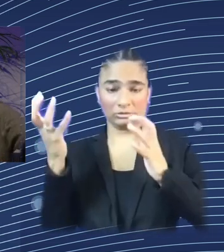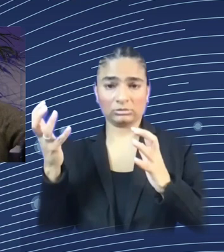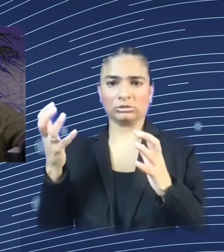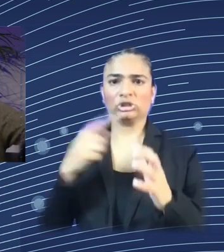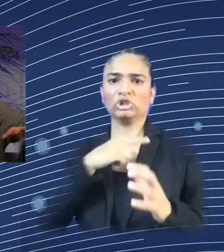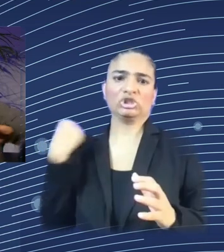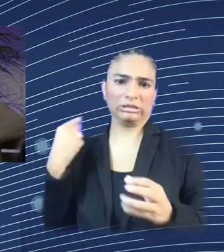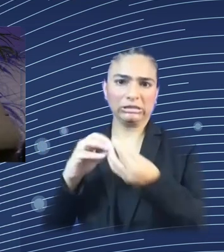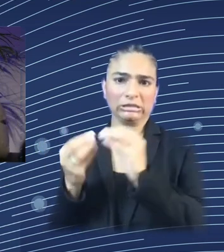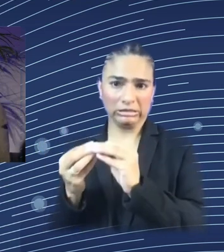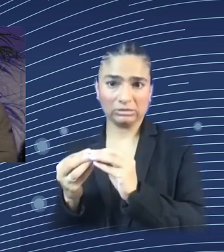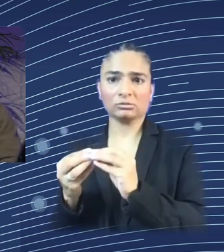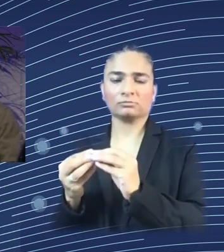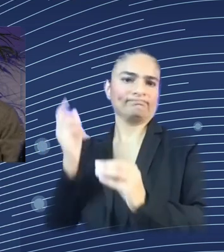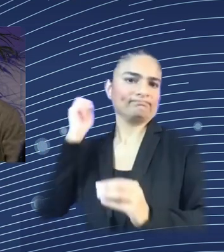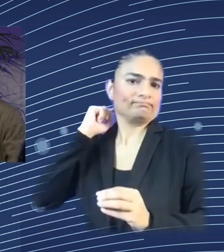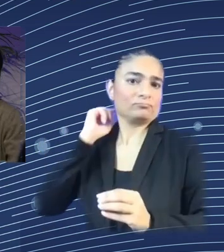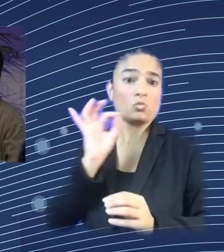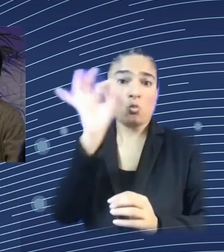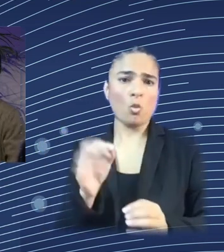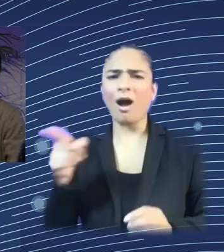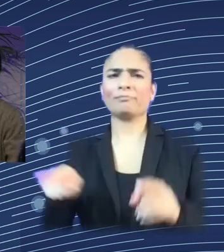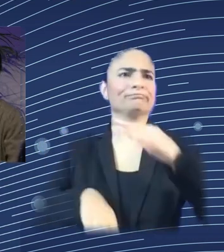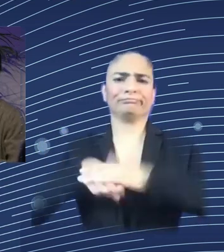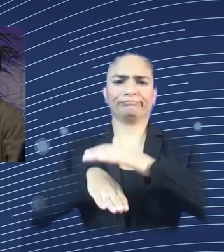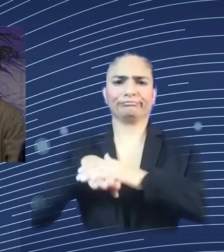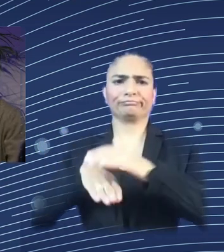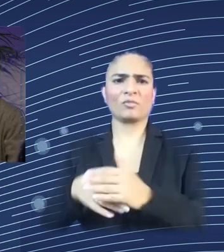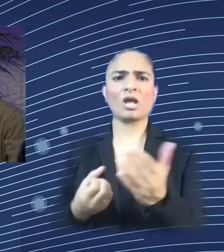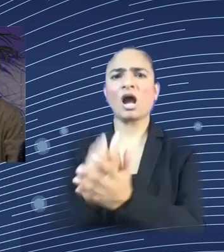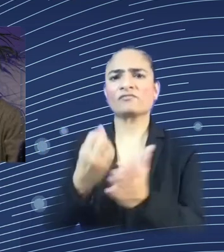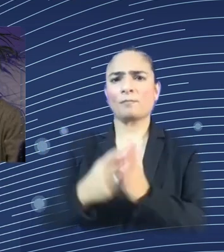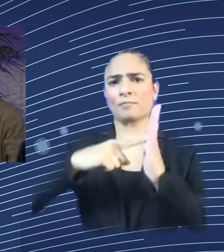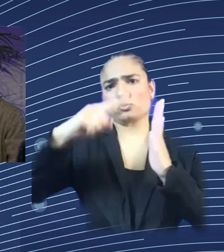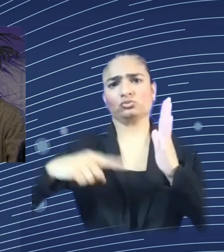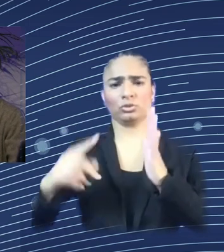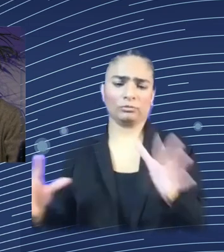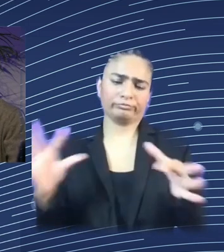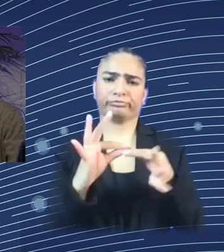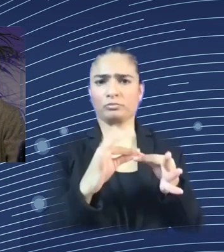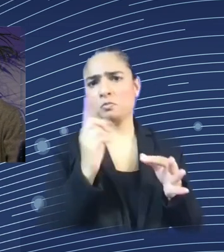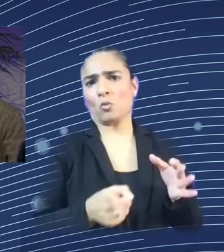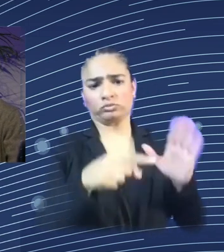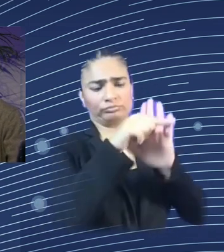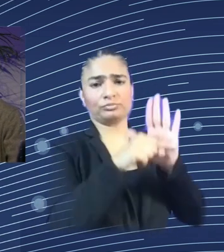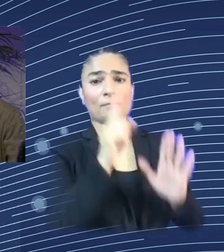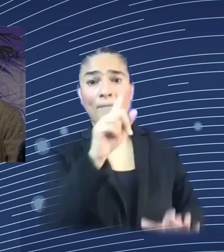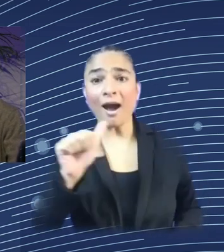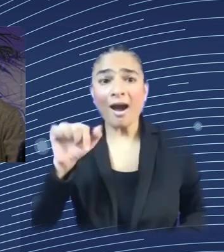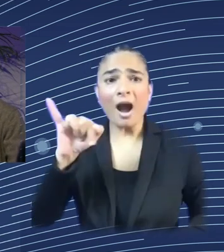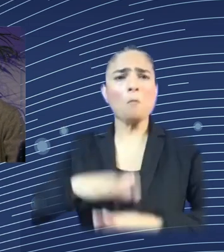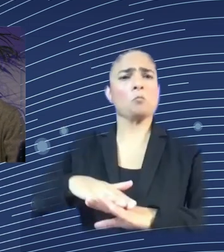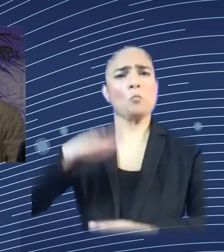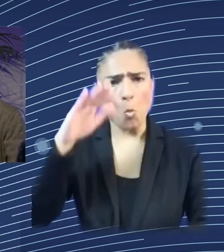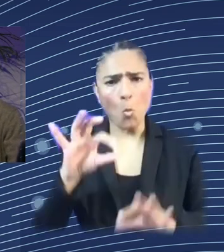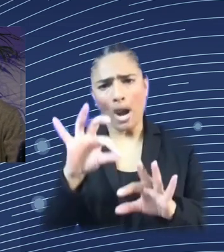view, adding different types of data sources, which make the climate risk, I believe, much more objective and much